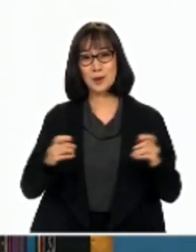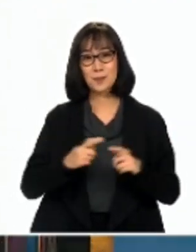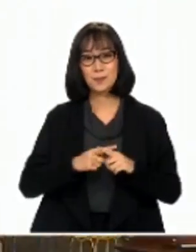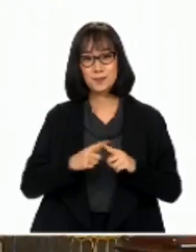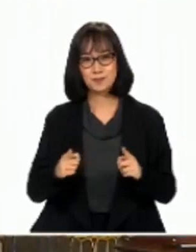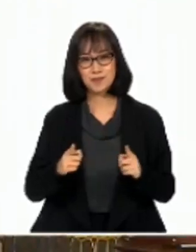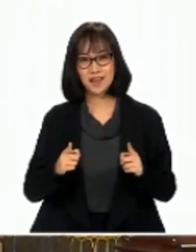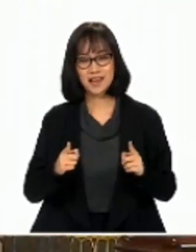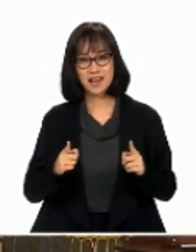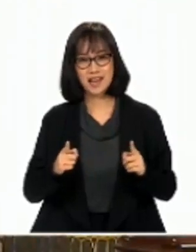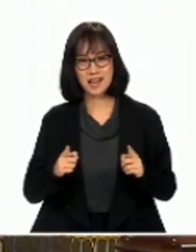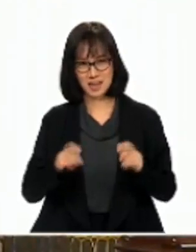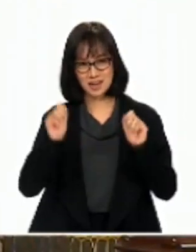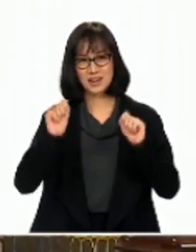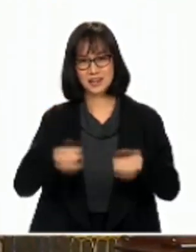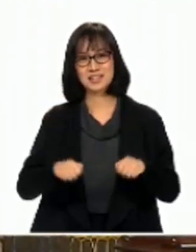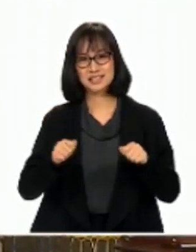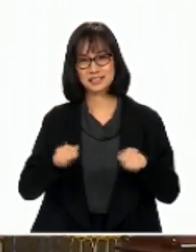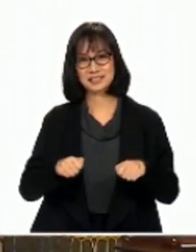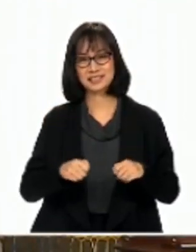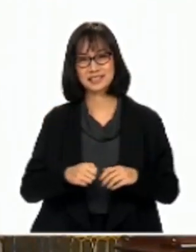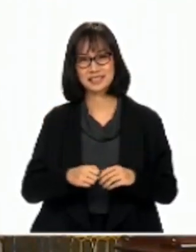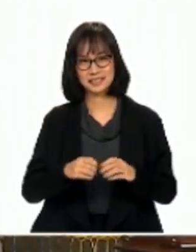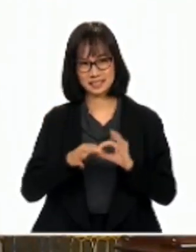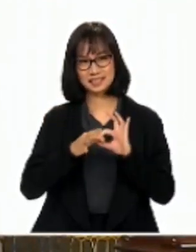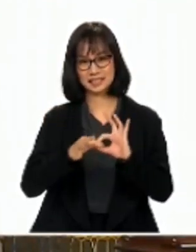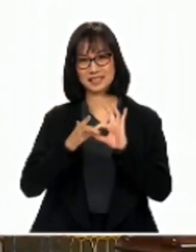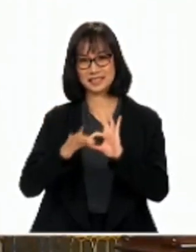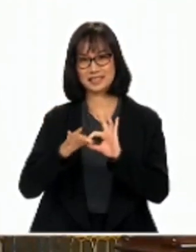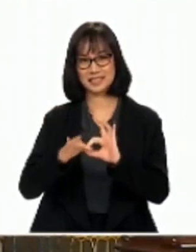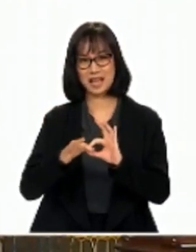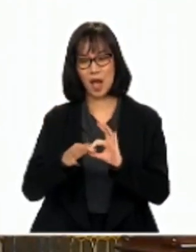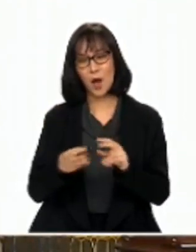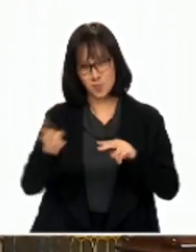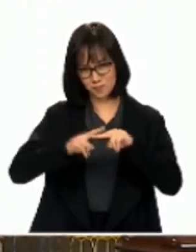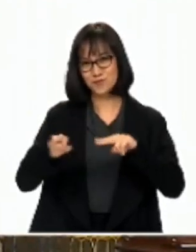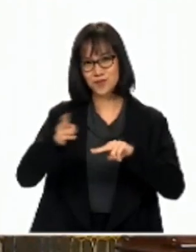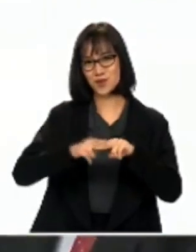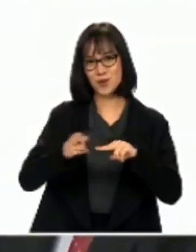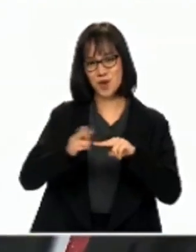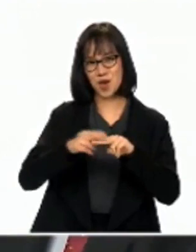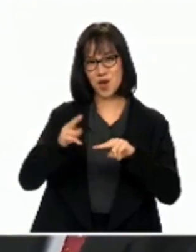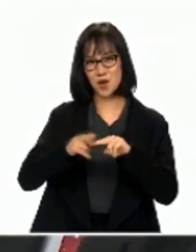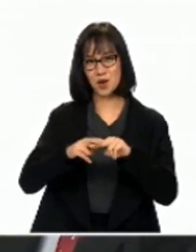over during this hard time. A little bit bigger than before.